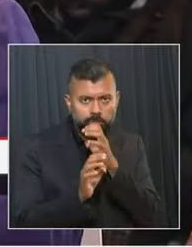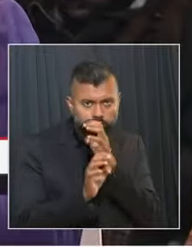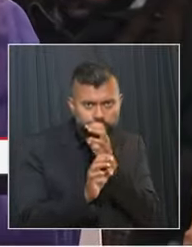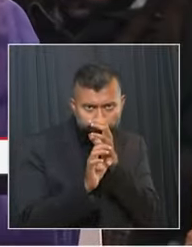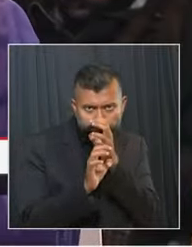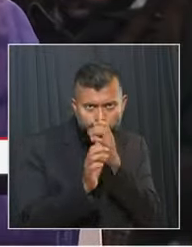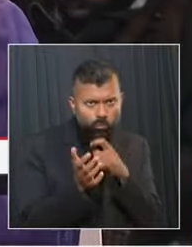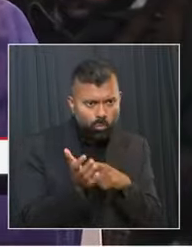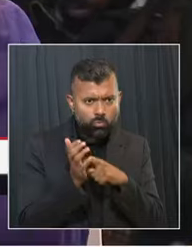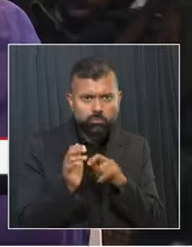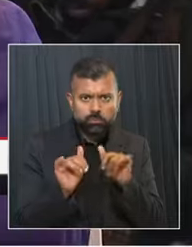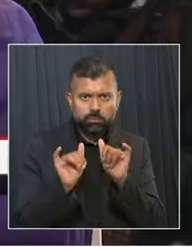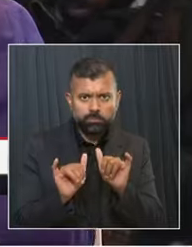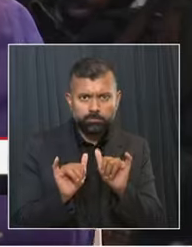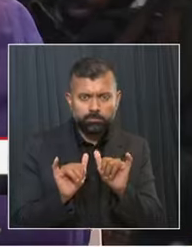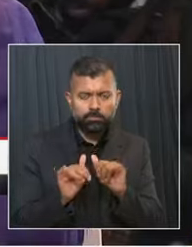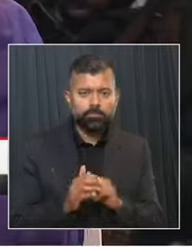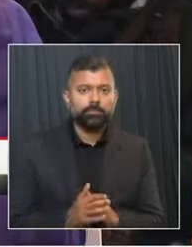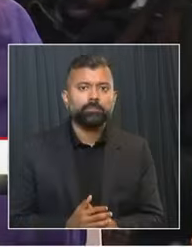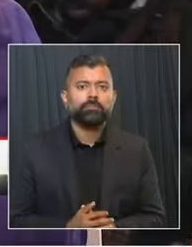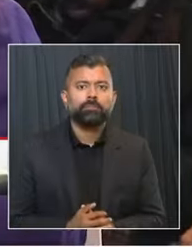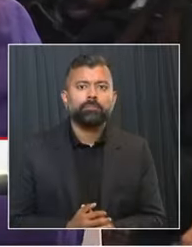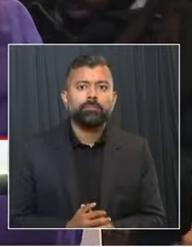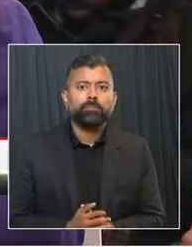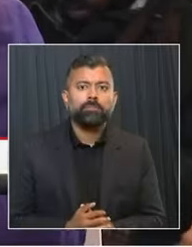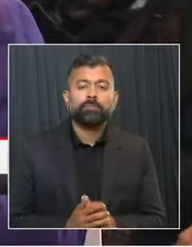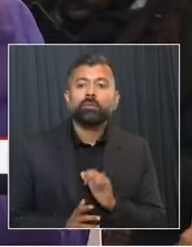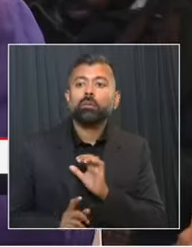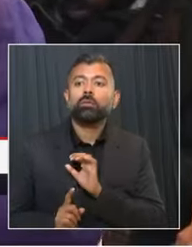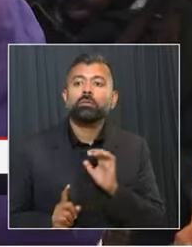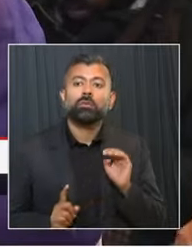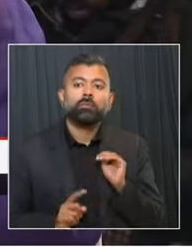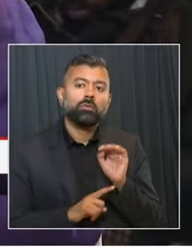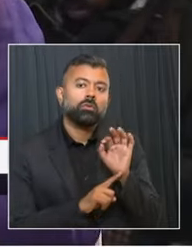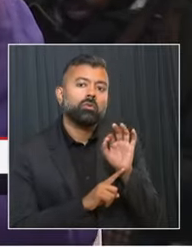hear, requirements like that being contemplated for Medicaid.